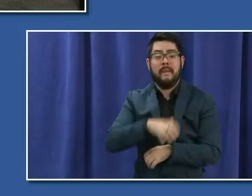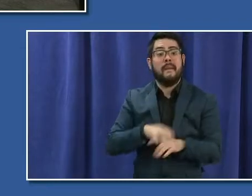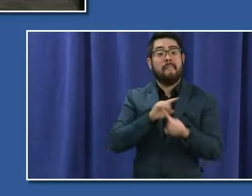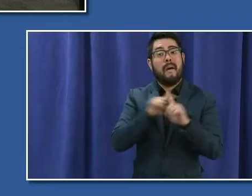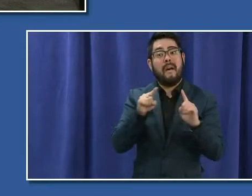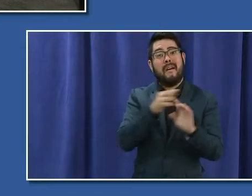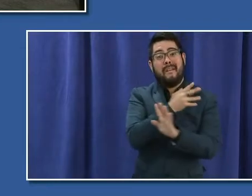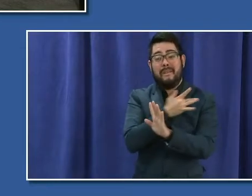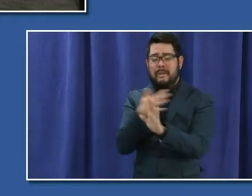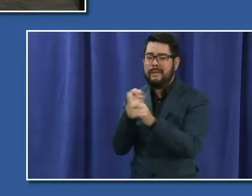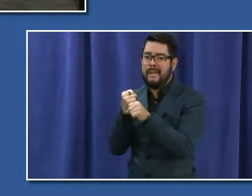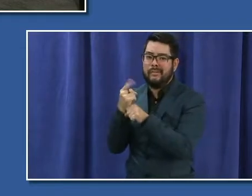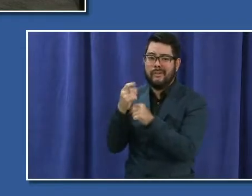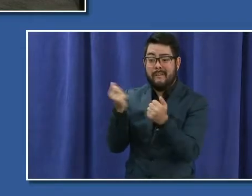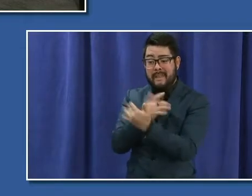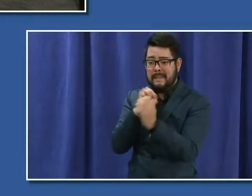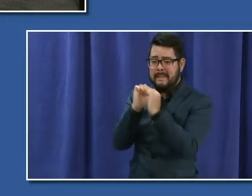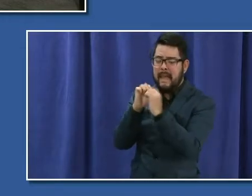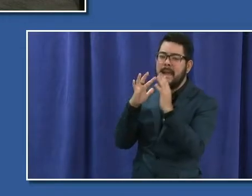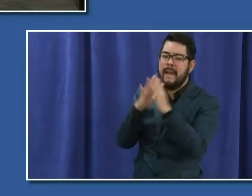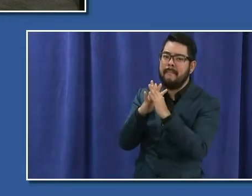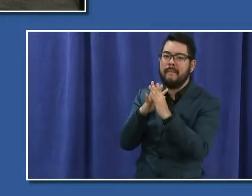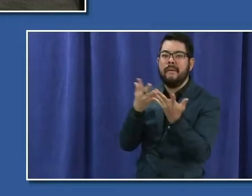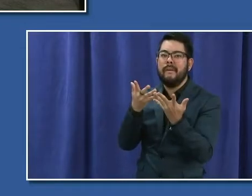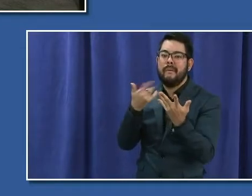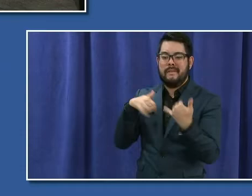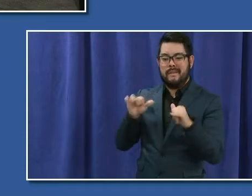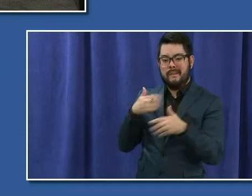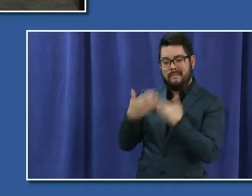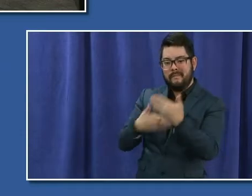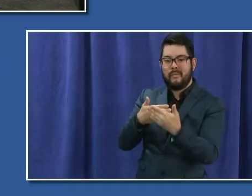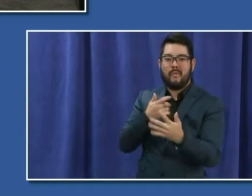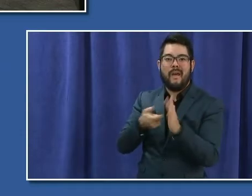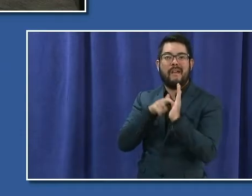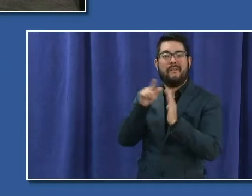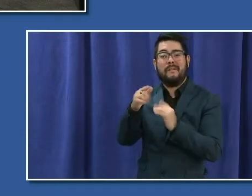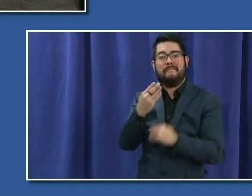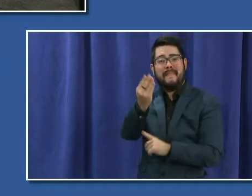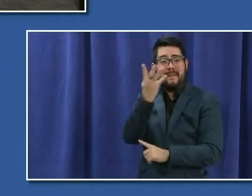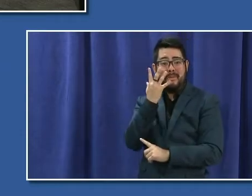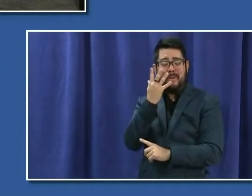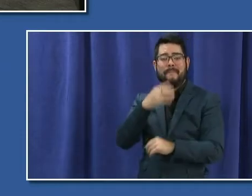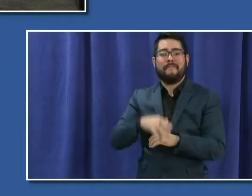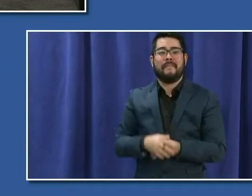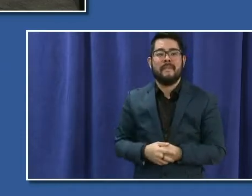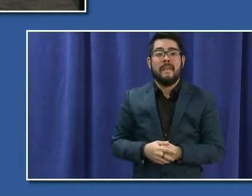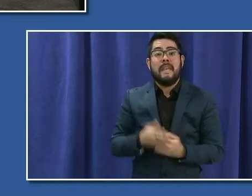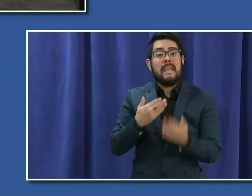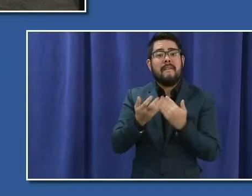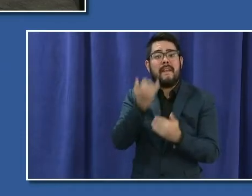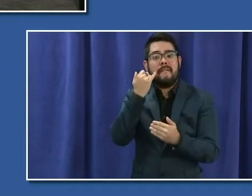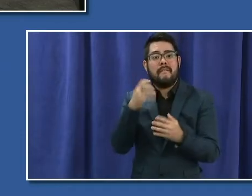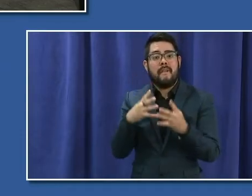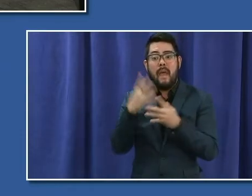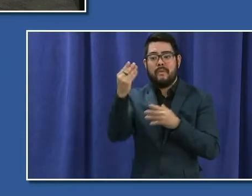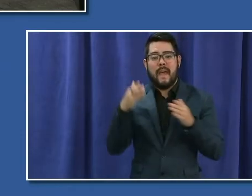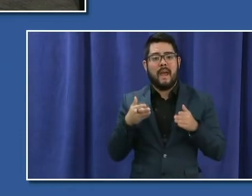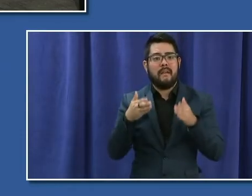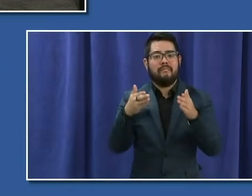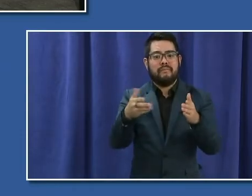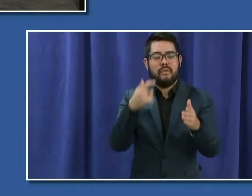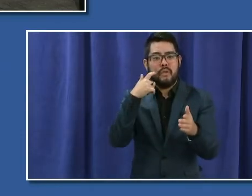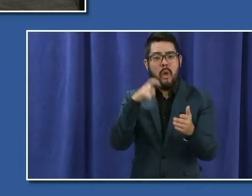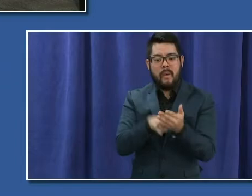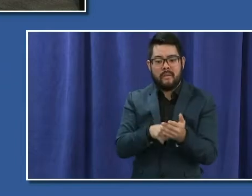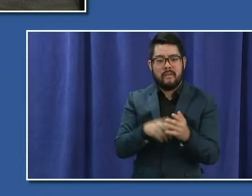like that up and running, we're real close. We definitely need you to call in. And you know, even if it comes down to a pothole, you see a pothole in a bike